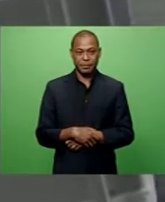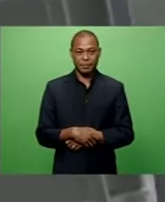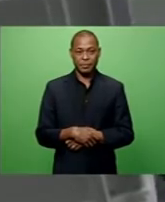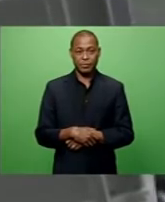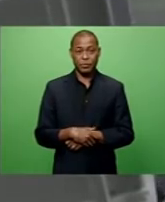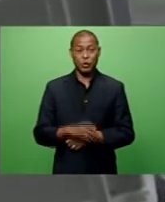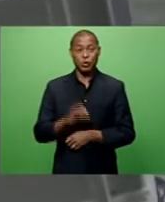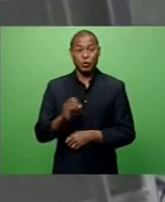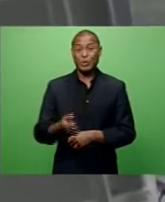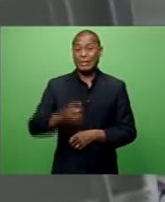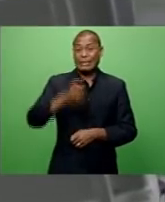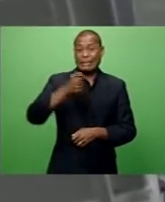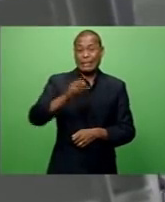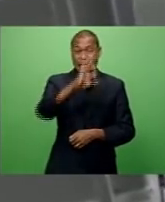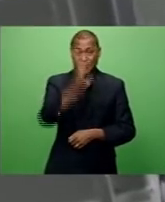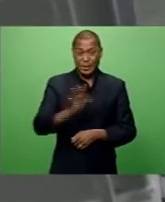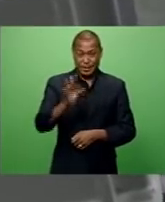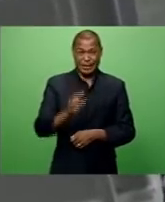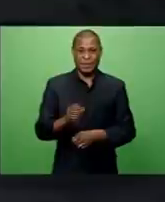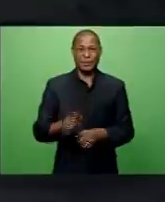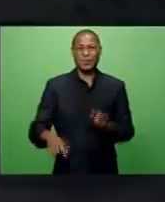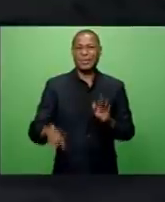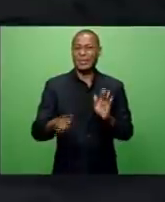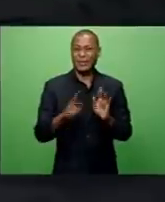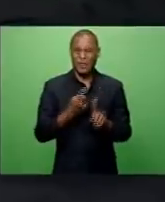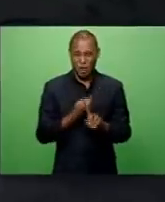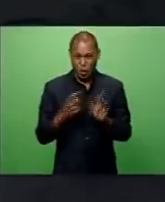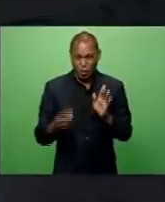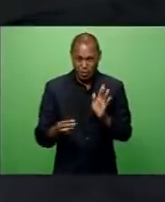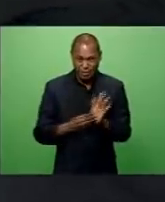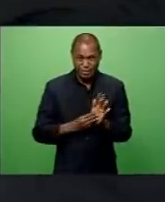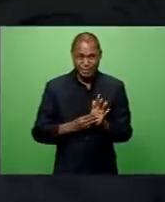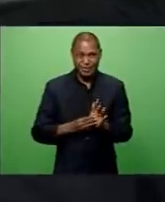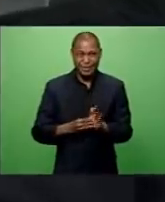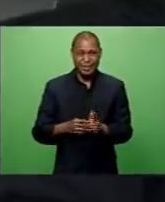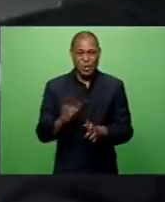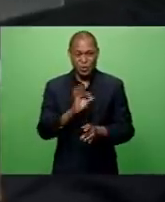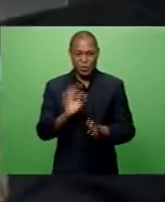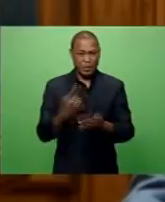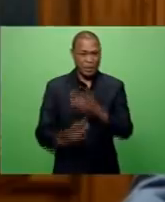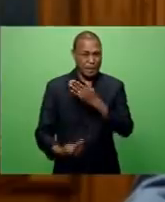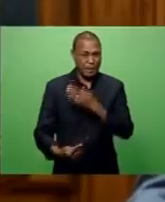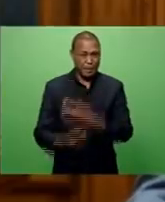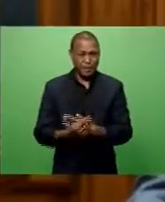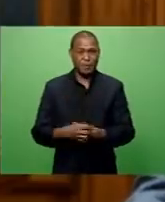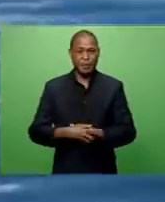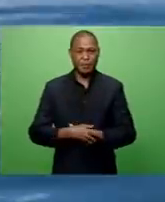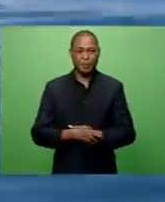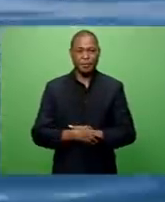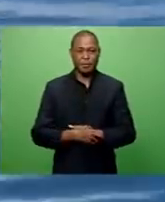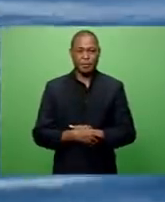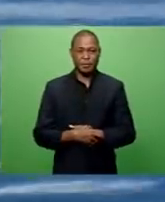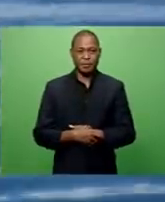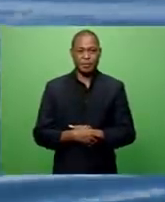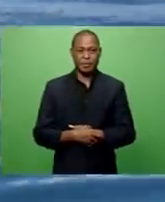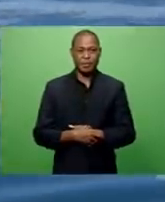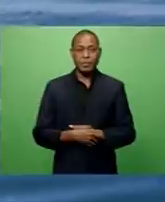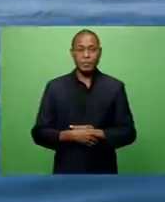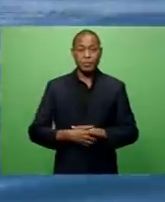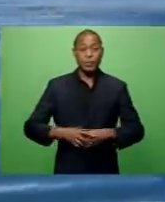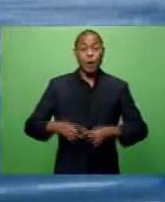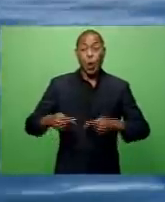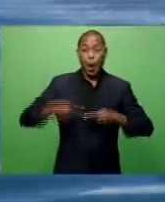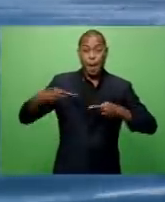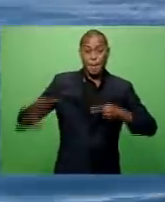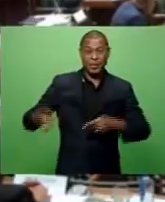5 kilometers, NOP recognizes the intrinsic connection Fijians have with the marine biosphere. Opposition